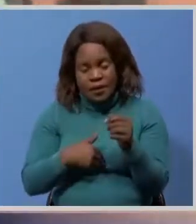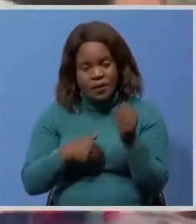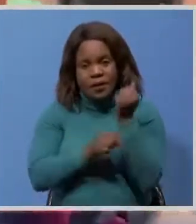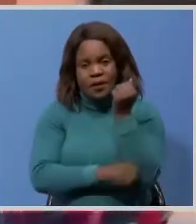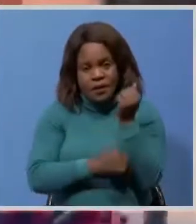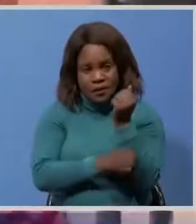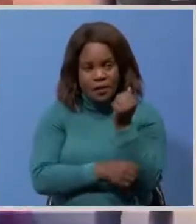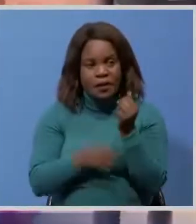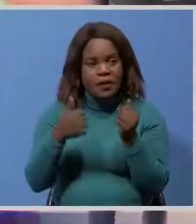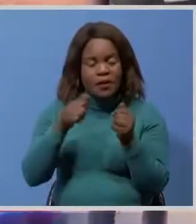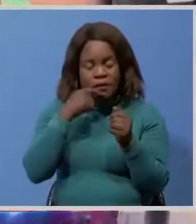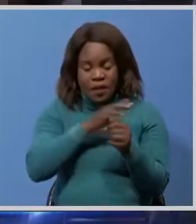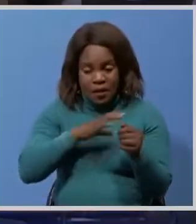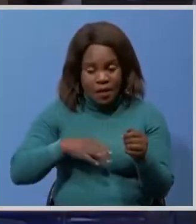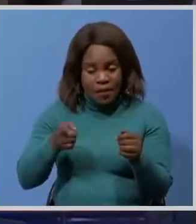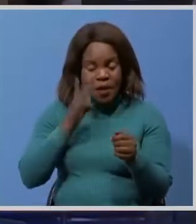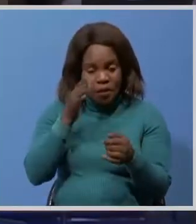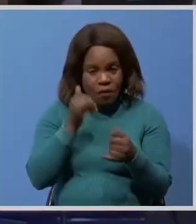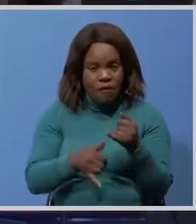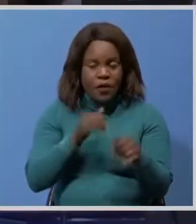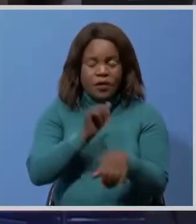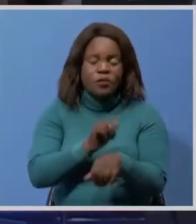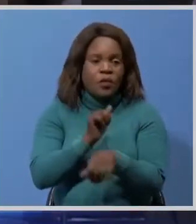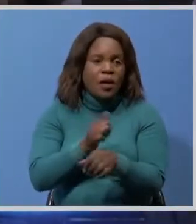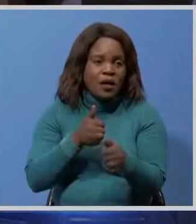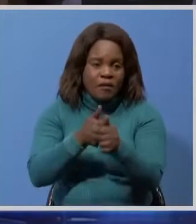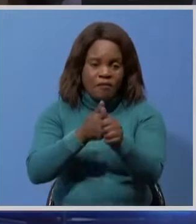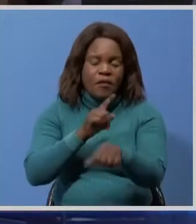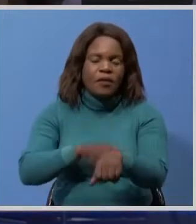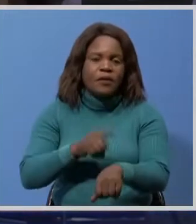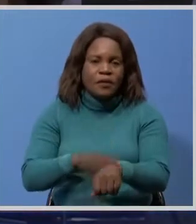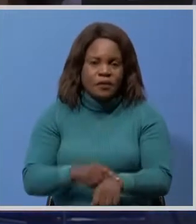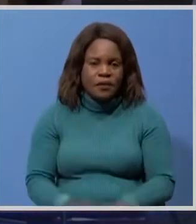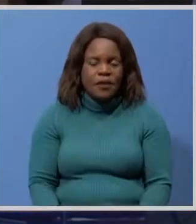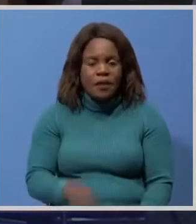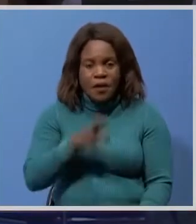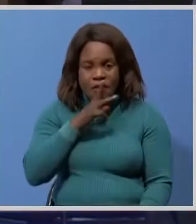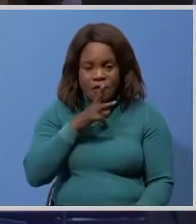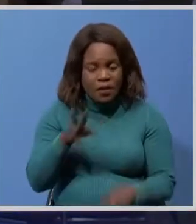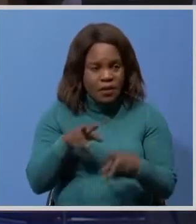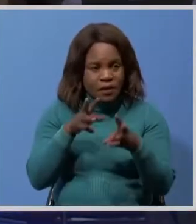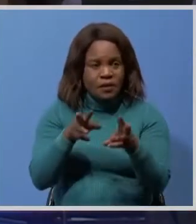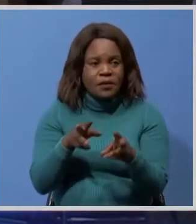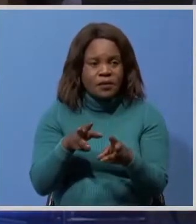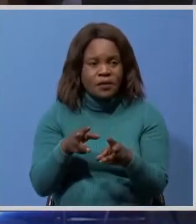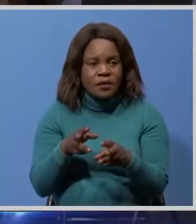will complete the works on schedule. The project will develop the water source at Wichkila